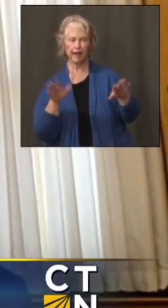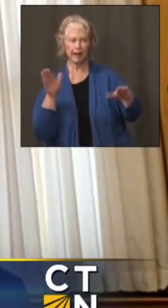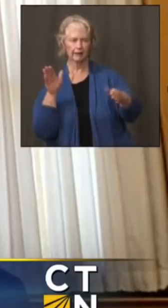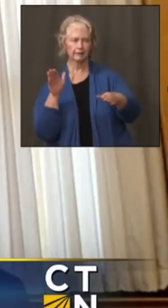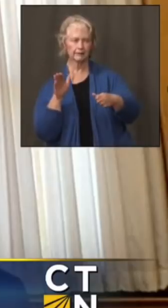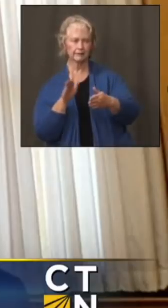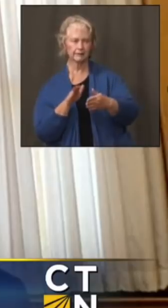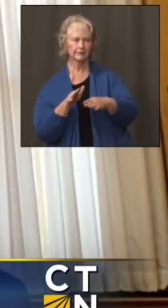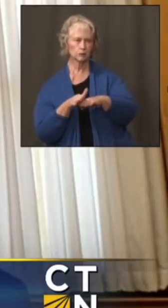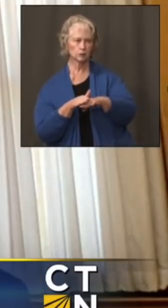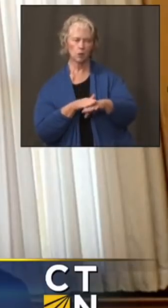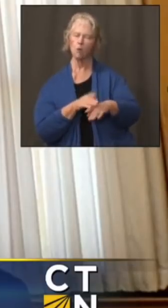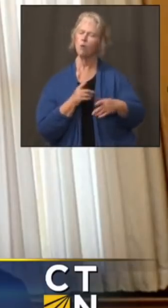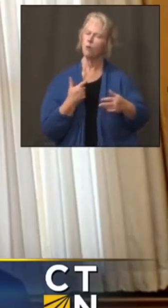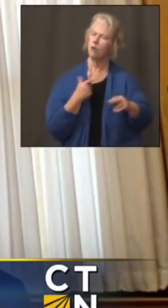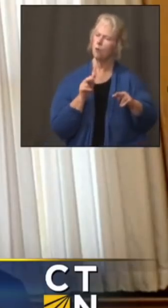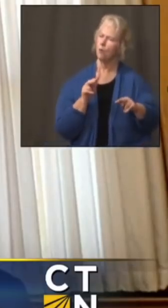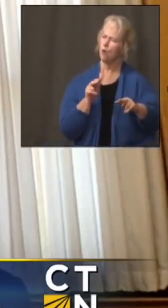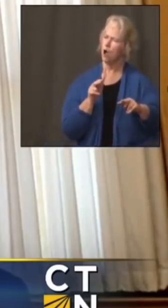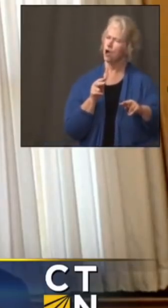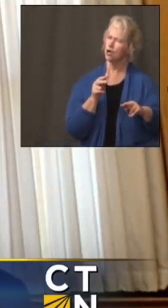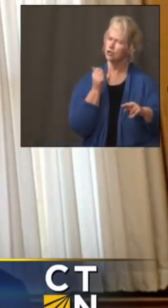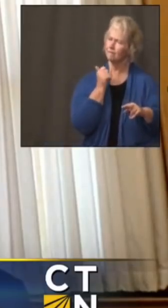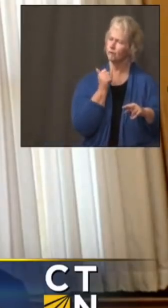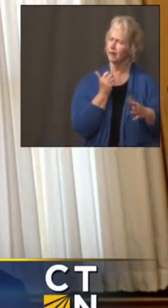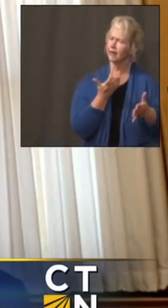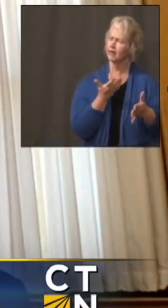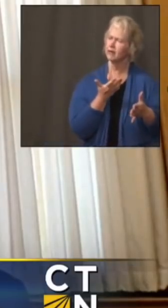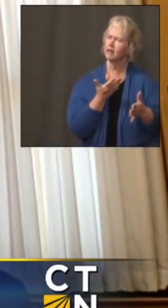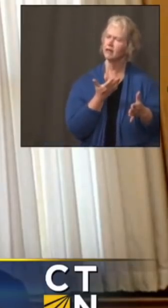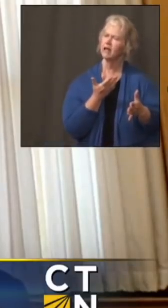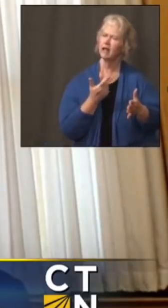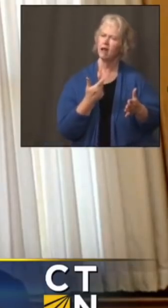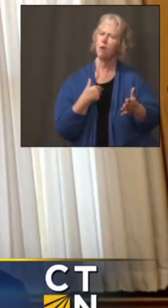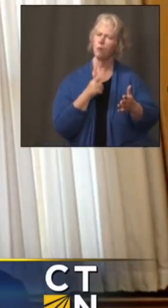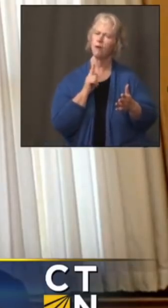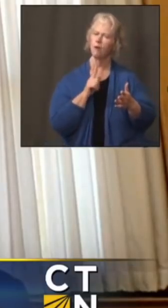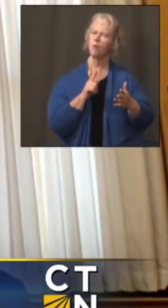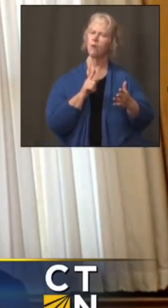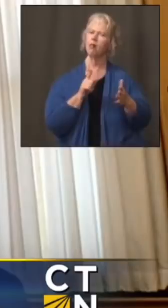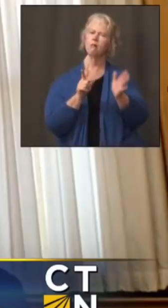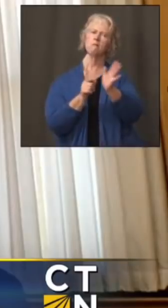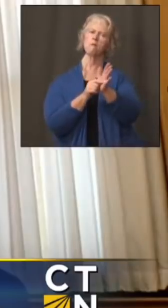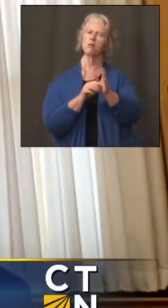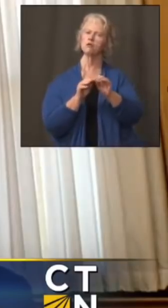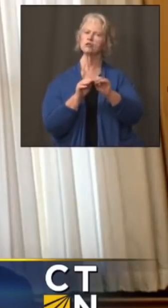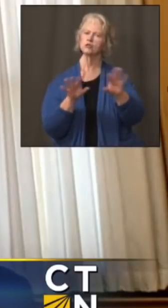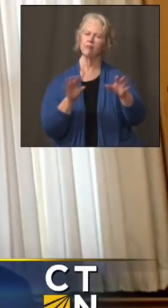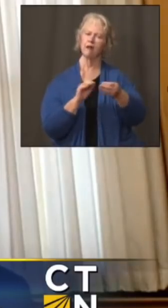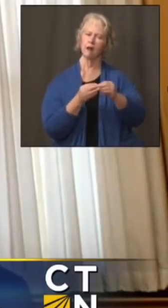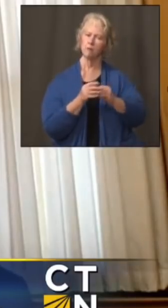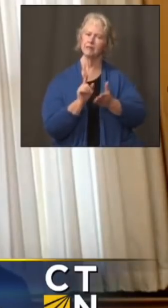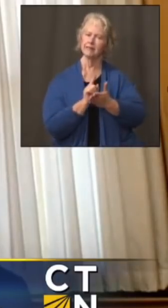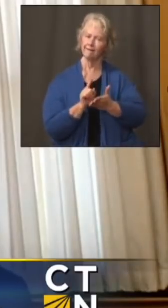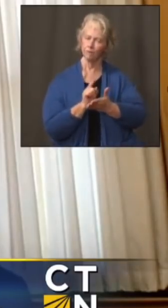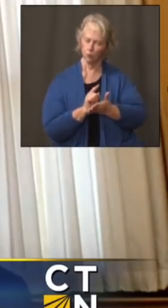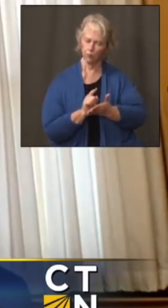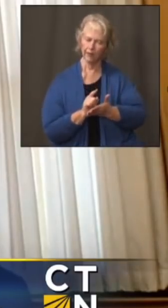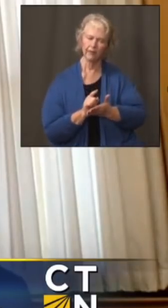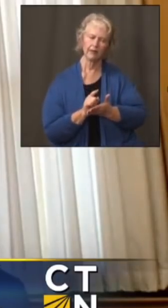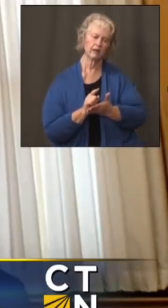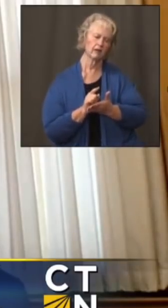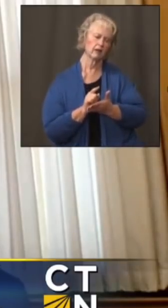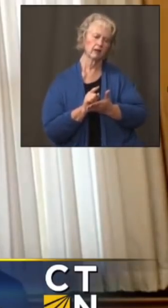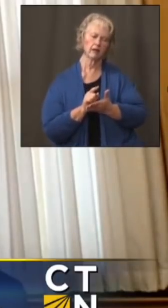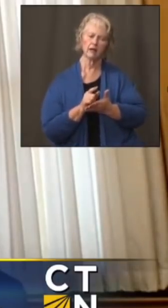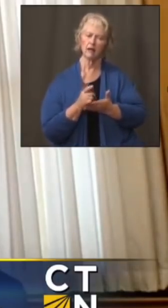Well, we'll continue to look at it every day. And as the governor mentioned, we'll publish these town level metrics every week. As